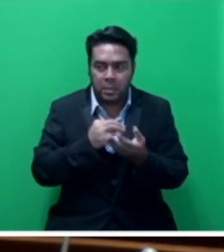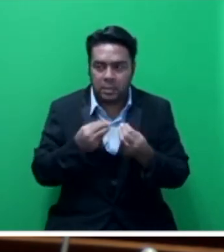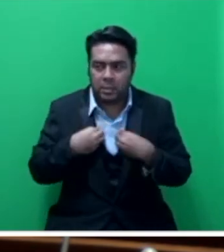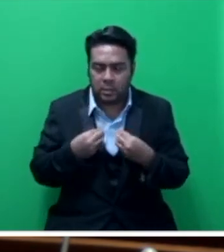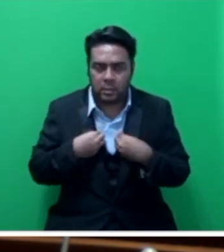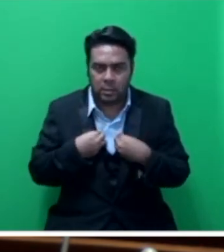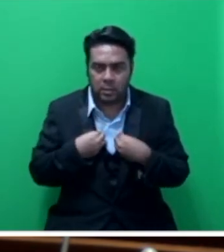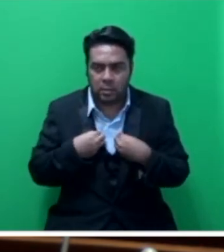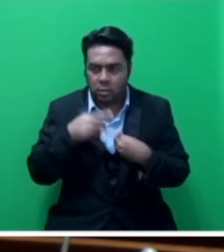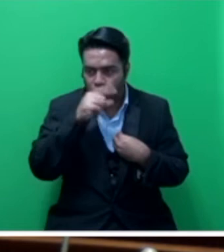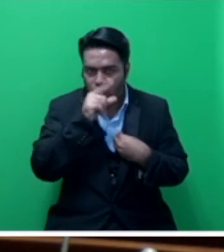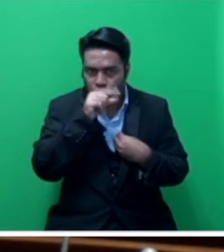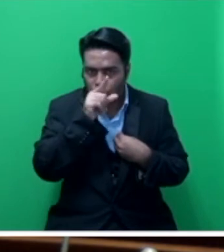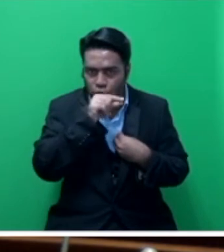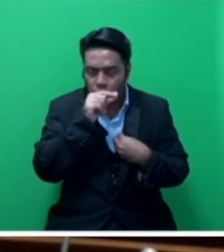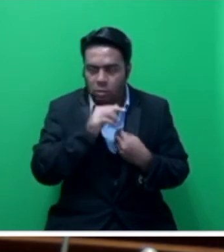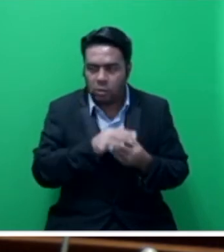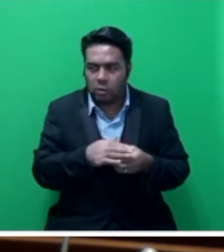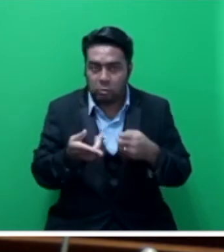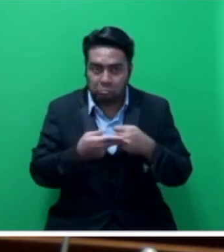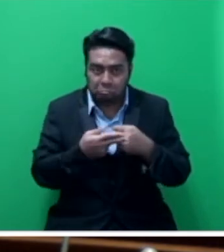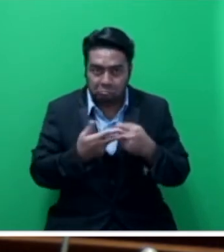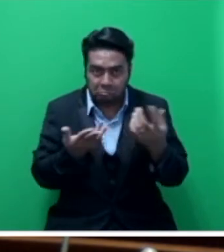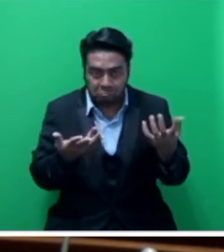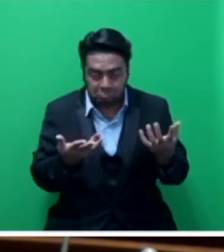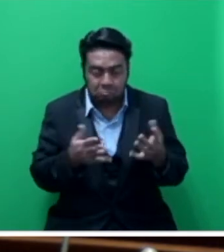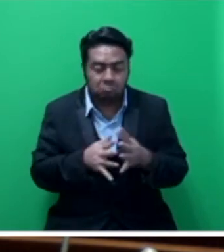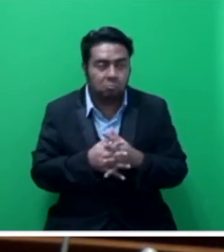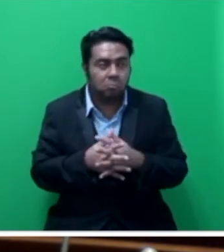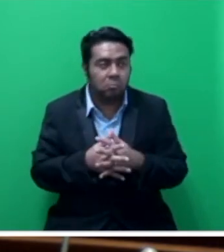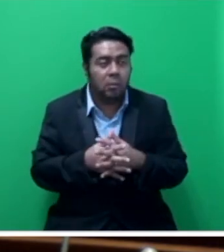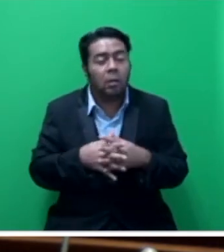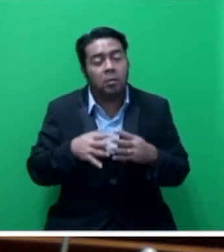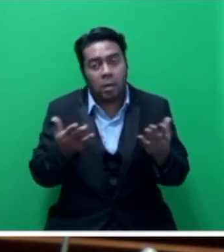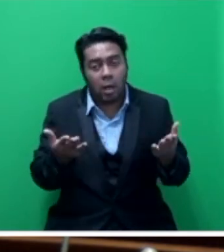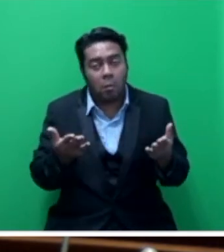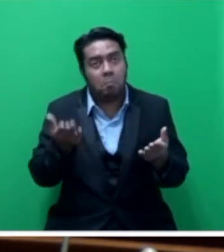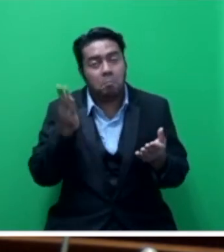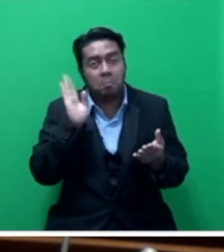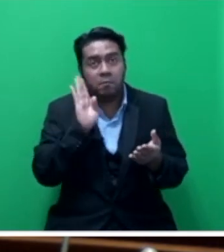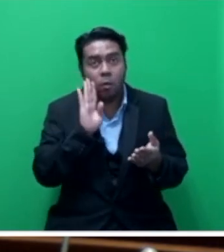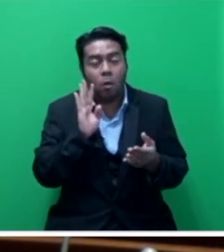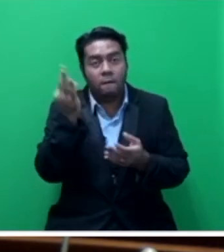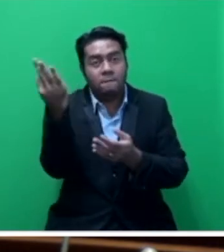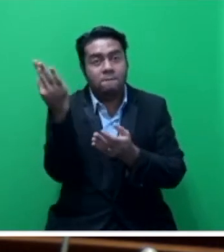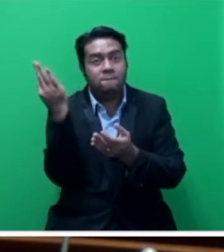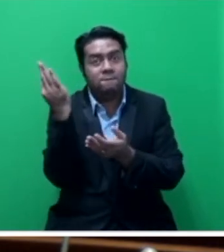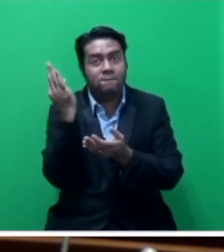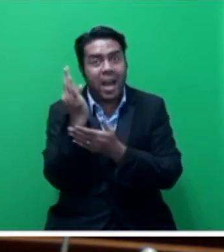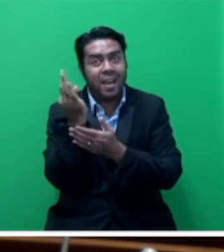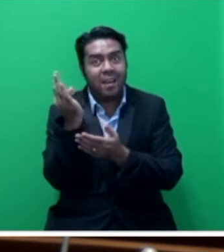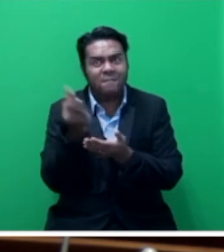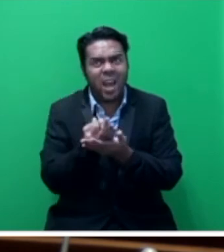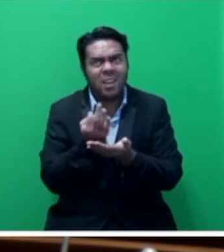family. And there was a former finance officer who used to be in hotels. He started a bakery, and that